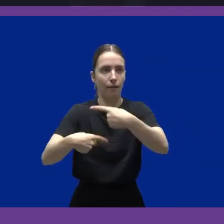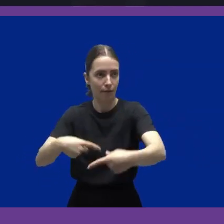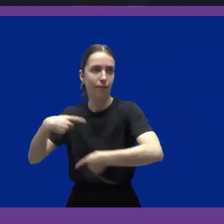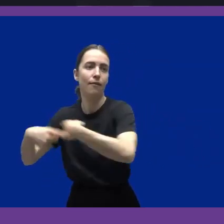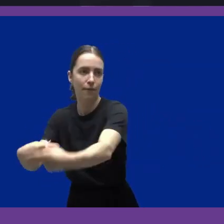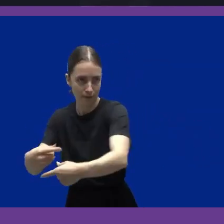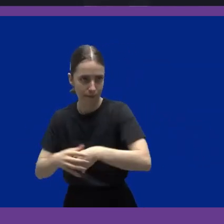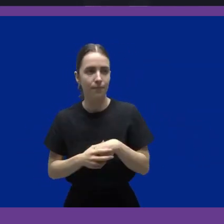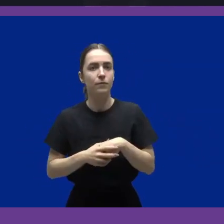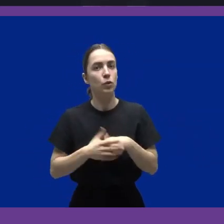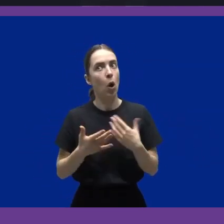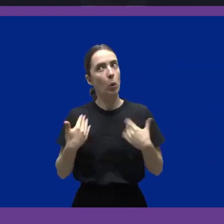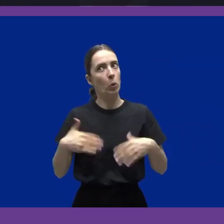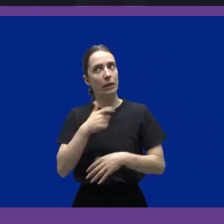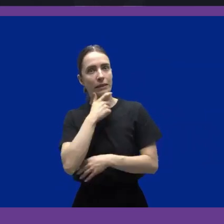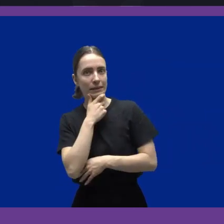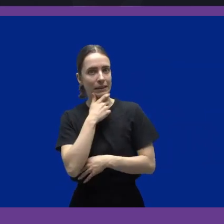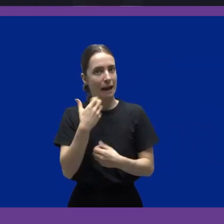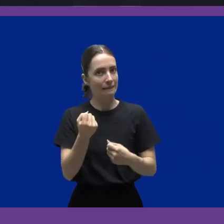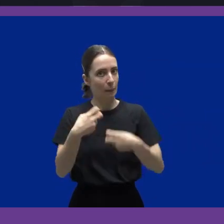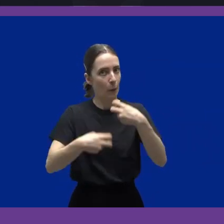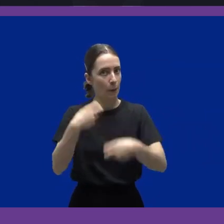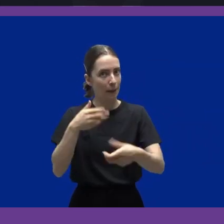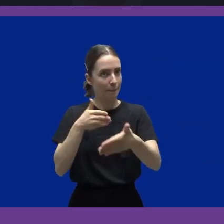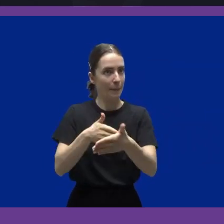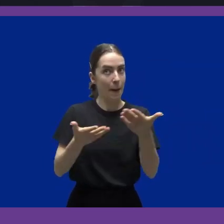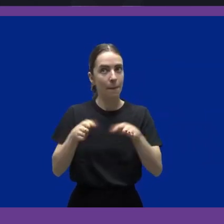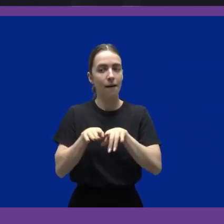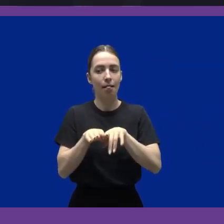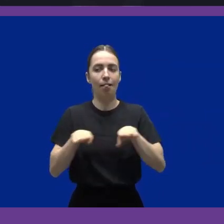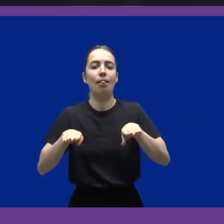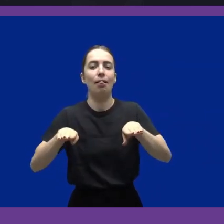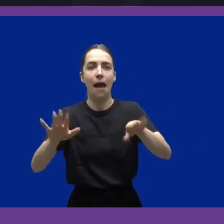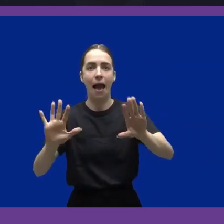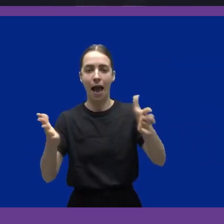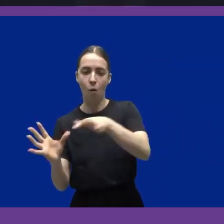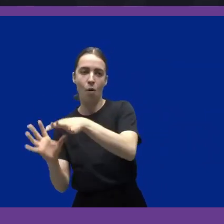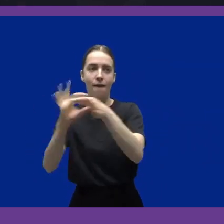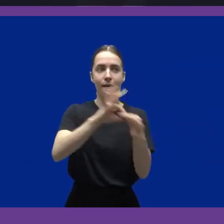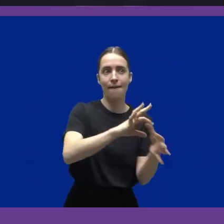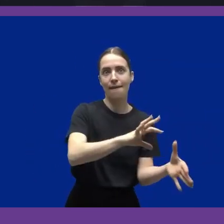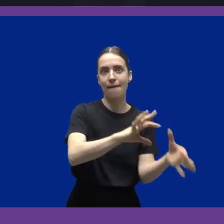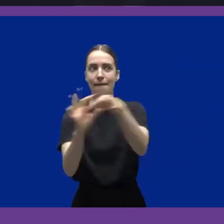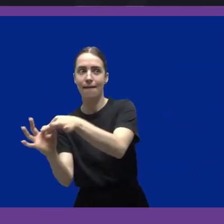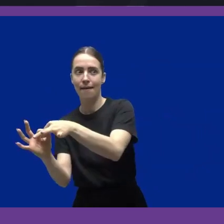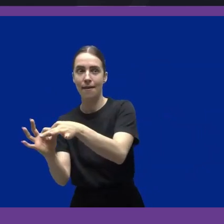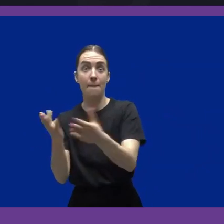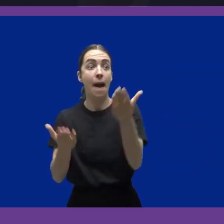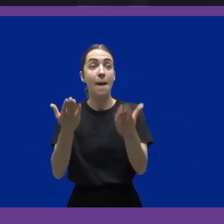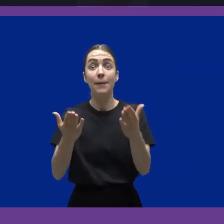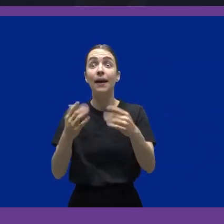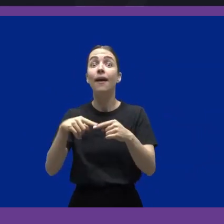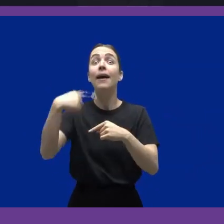will make important to have future revisions of these standards to solve and to improve